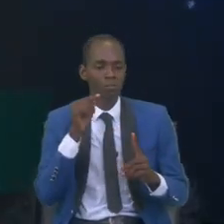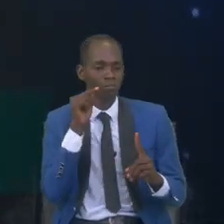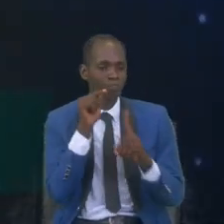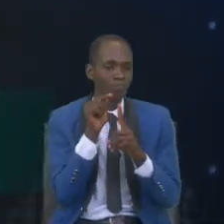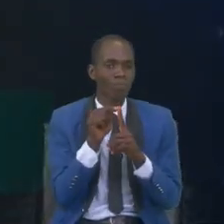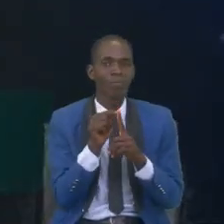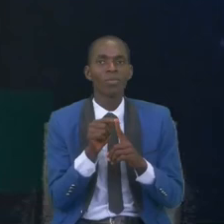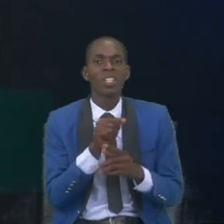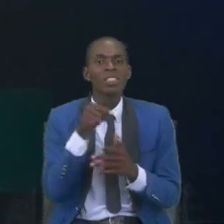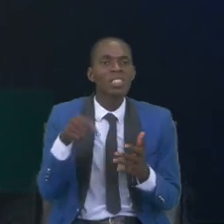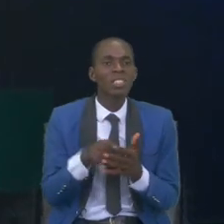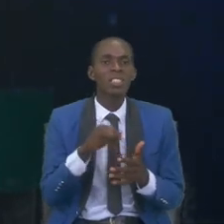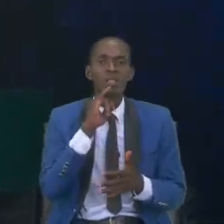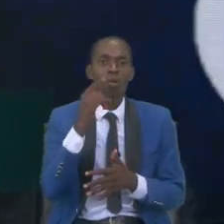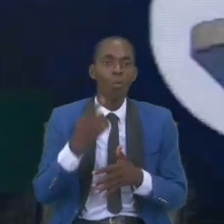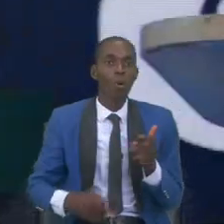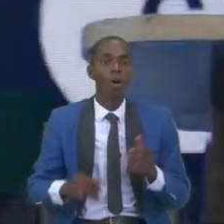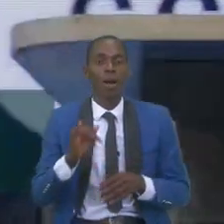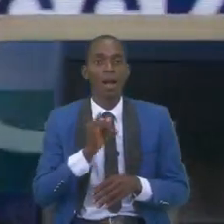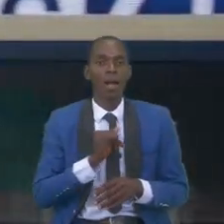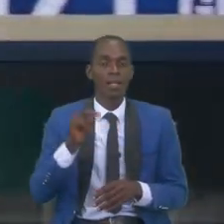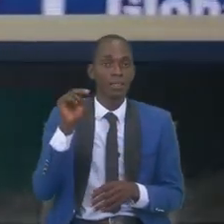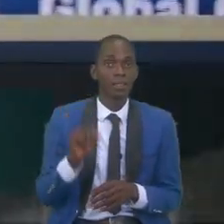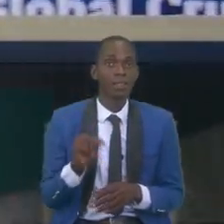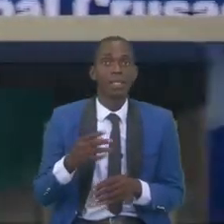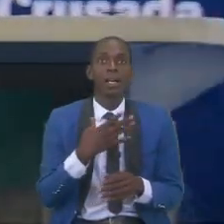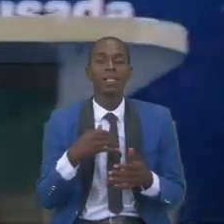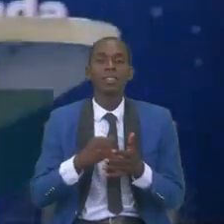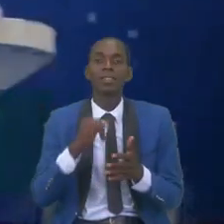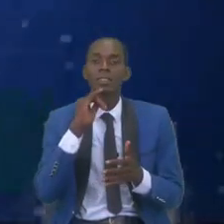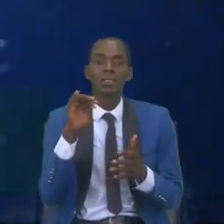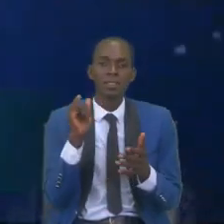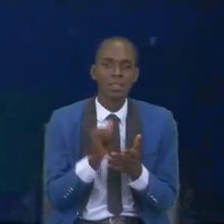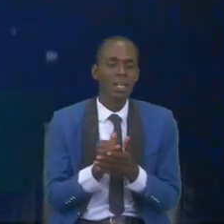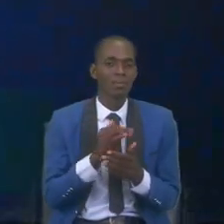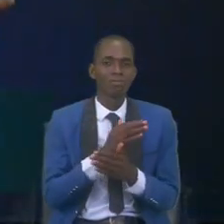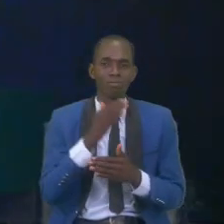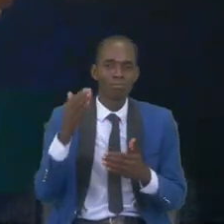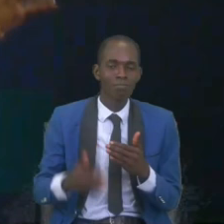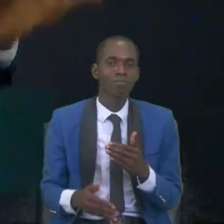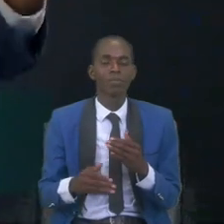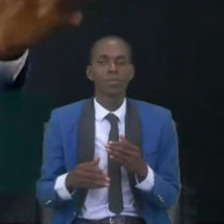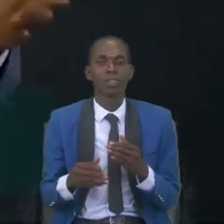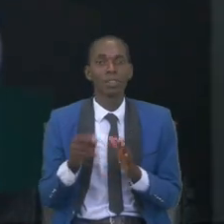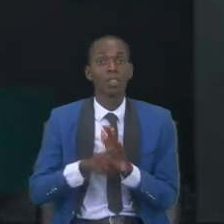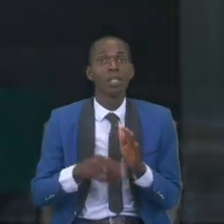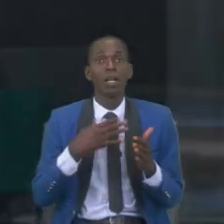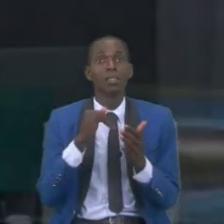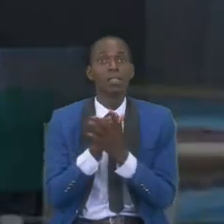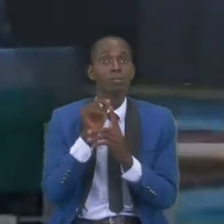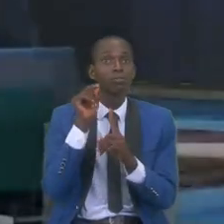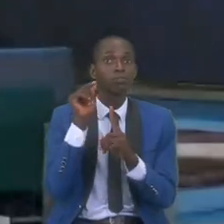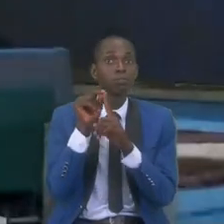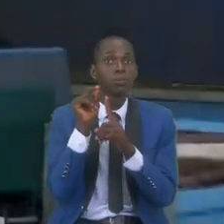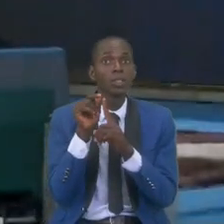is what I need. And it is that definiteness. It is not that being specific that gives us